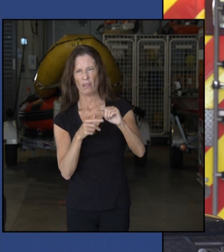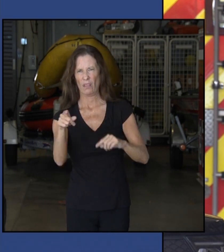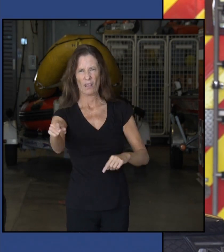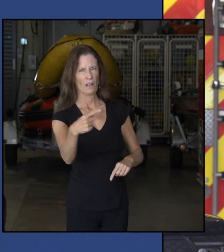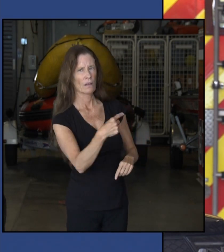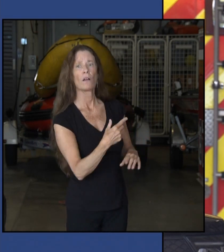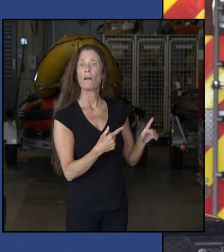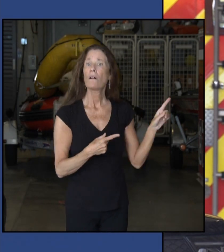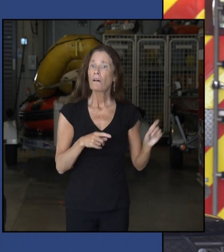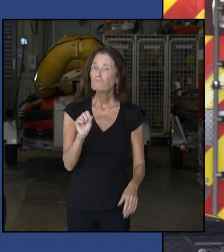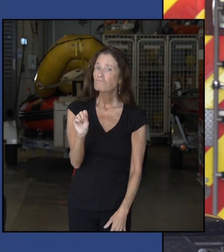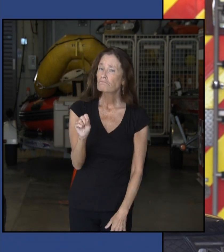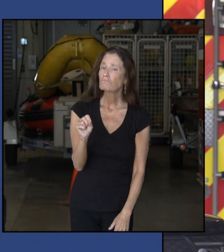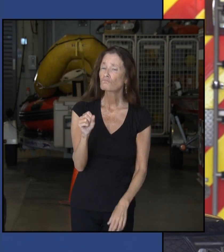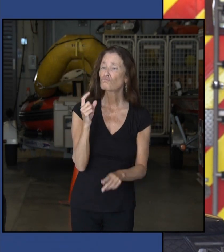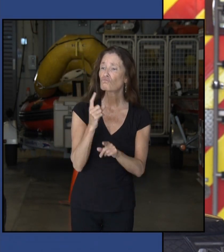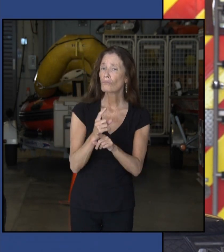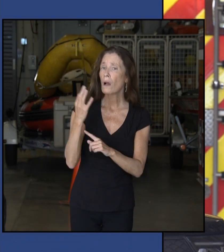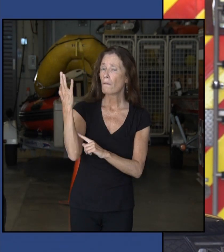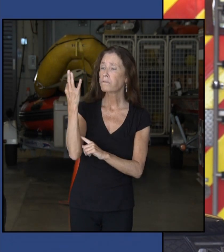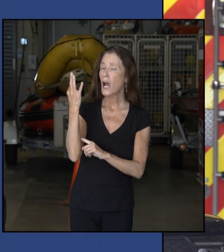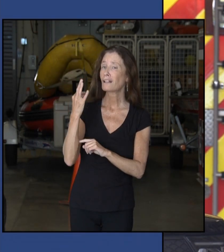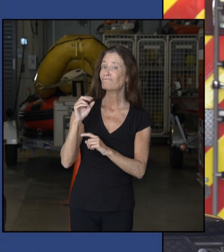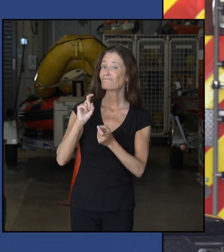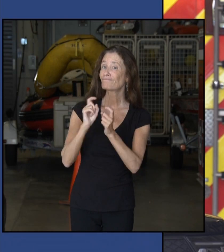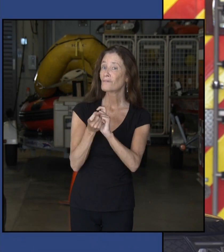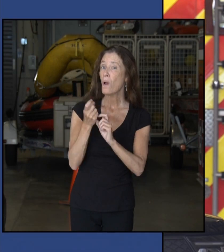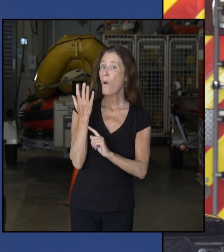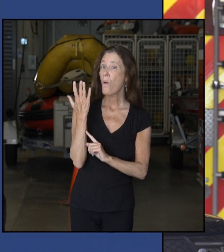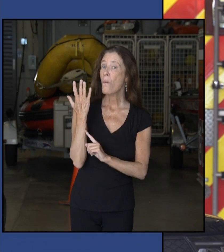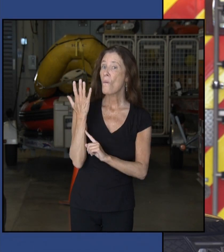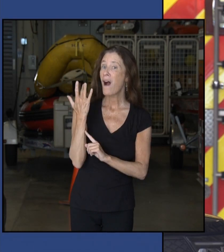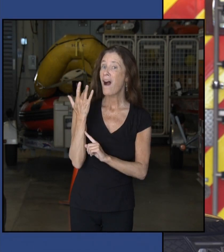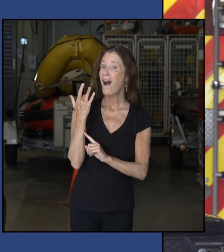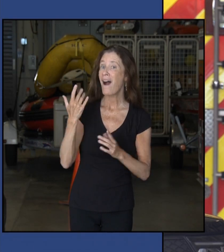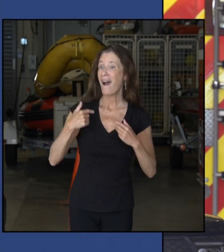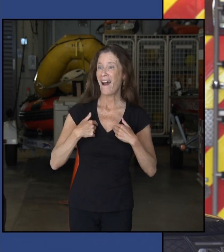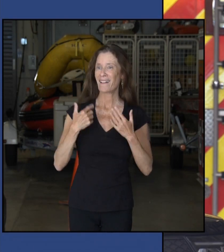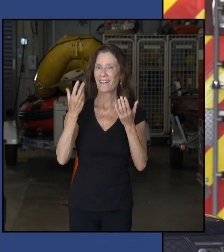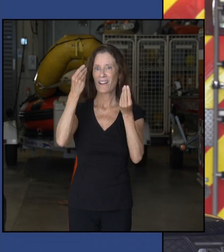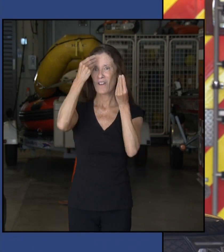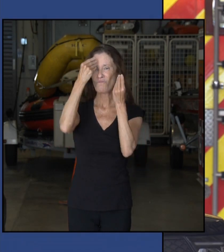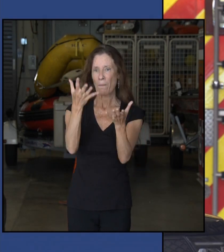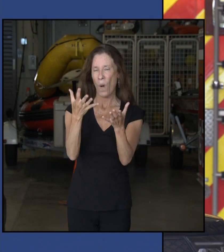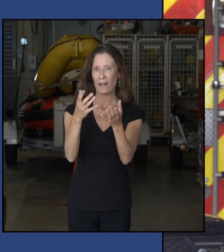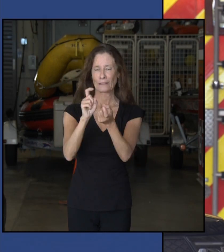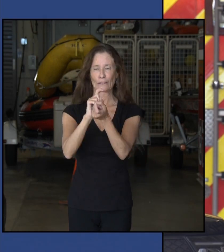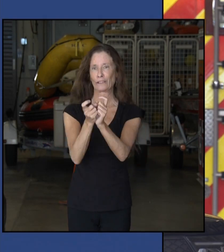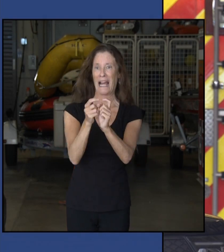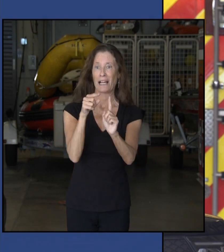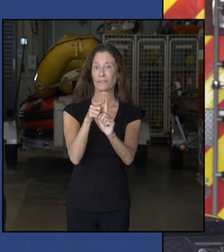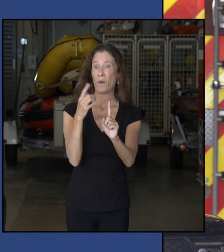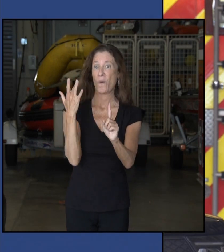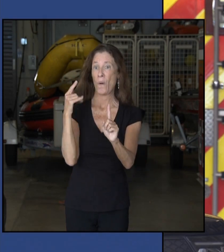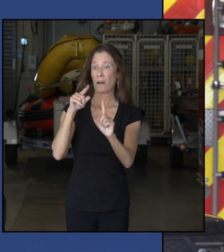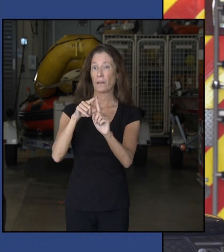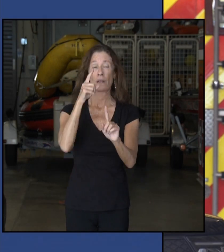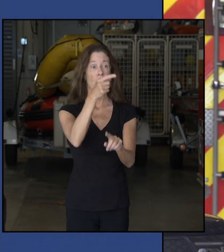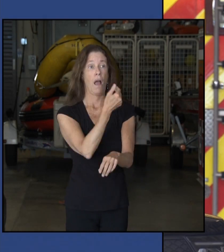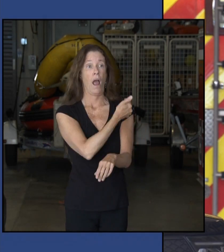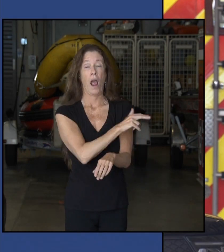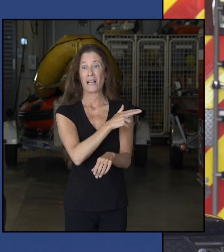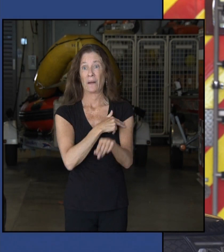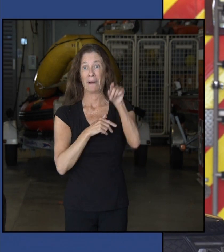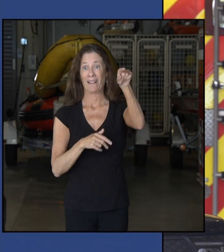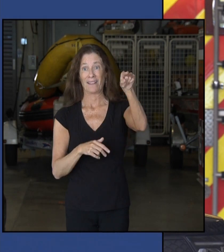number changed on Friday because our reporting mechanism changed. So previously, all the hospitals had been reporting to the CDC and reporting